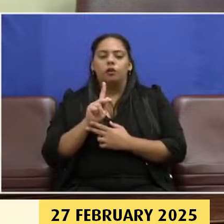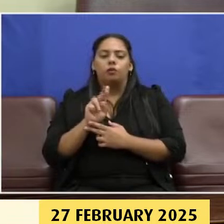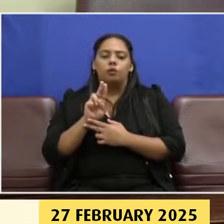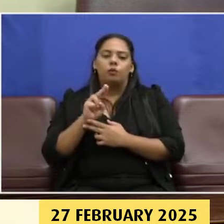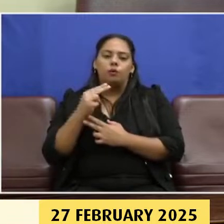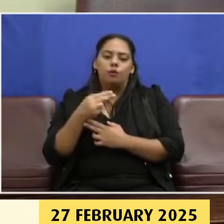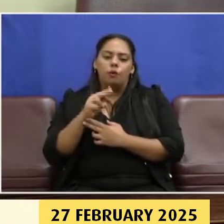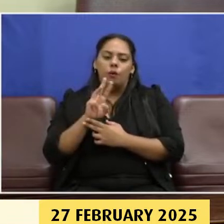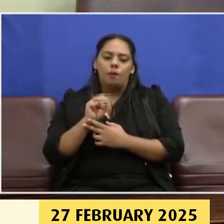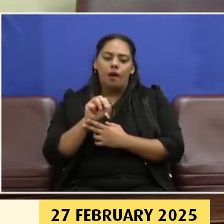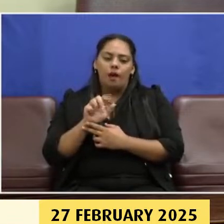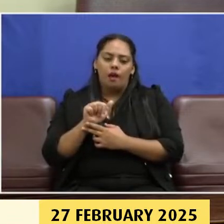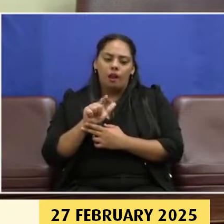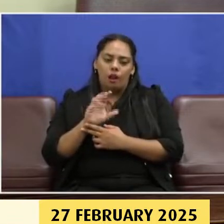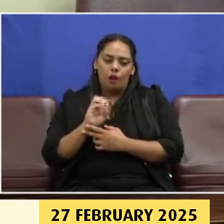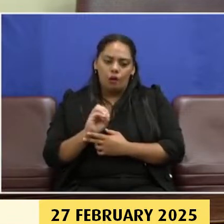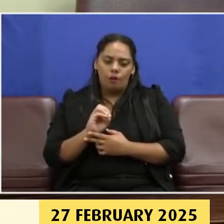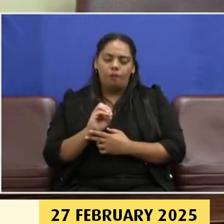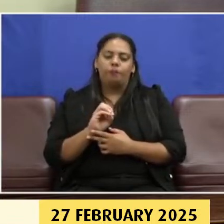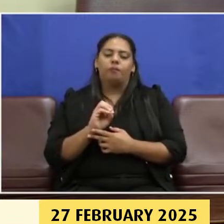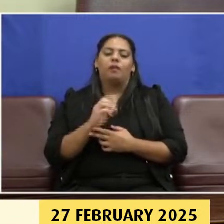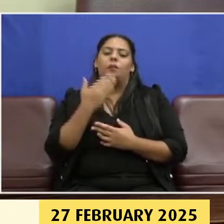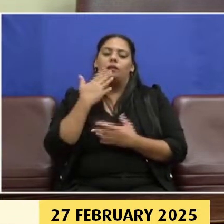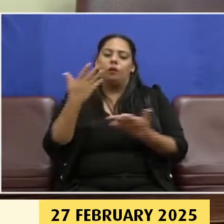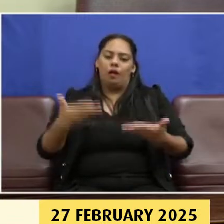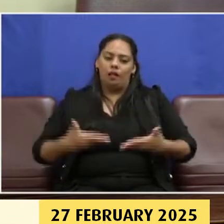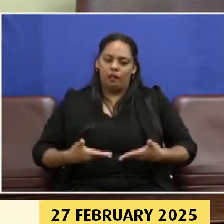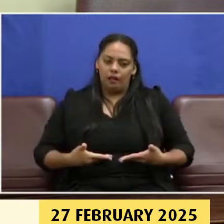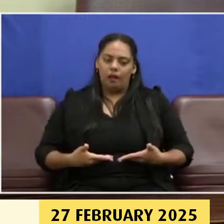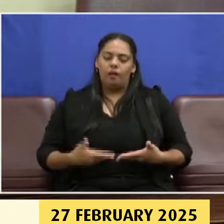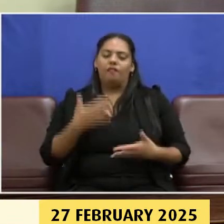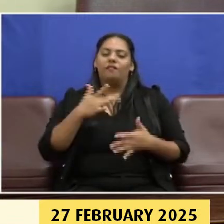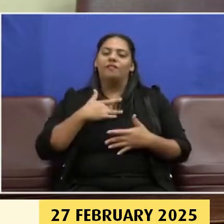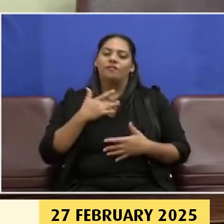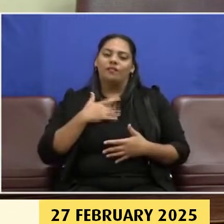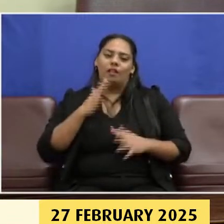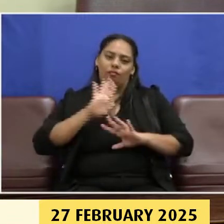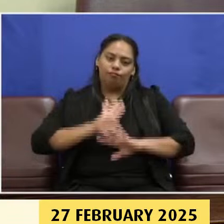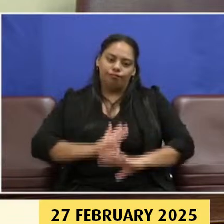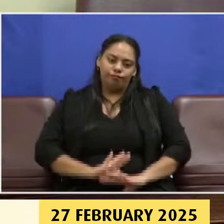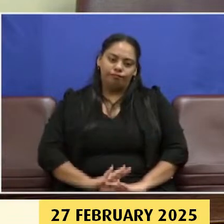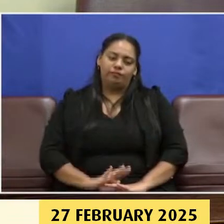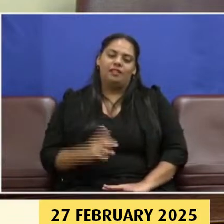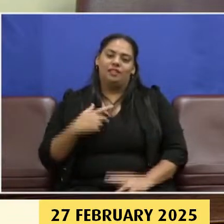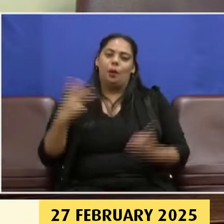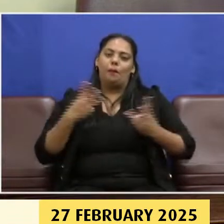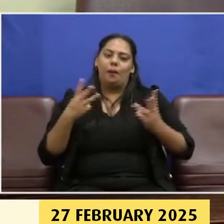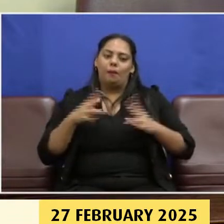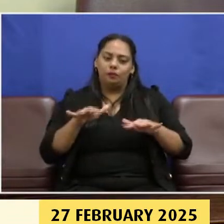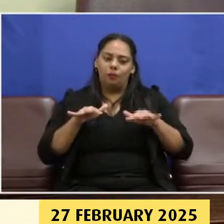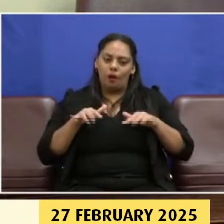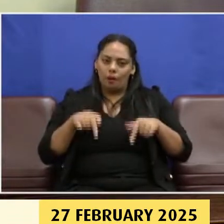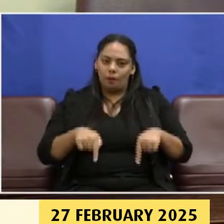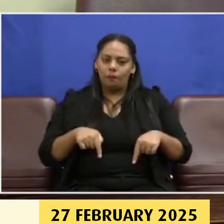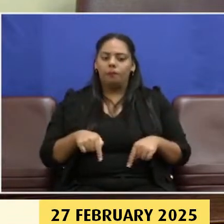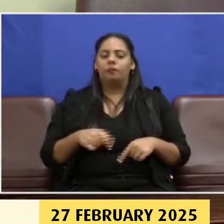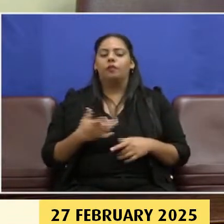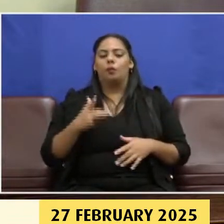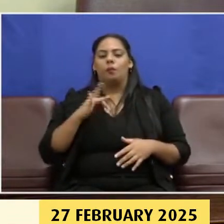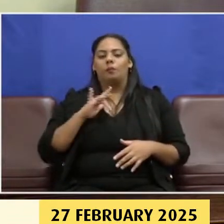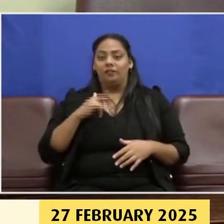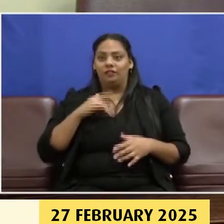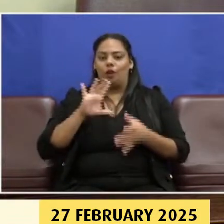A warm welcome to Parliament. Please do feel very relaxed. This is the People's Parliament, so it's your home. You should feel